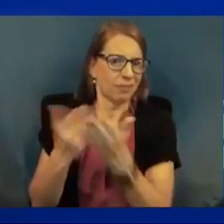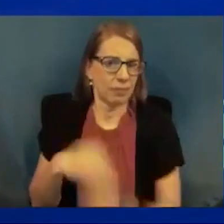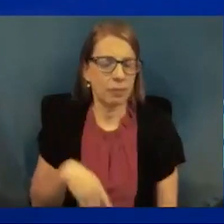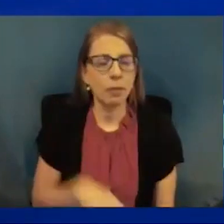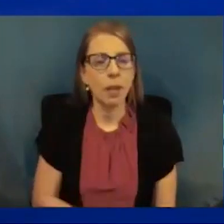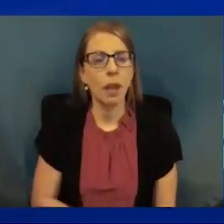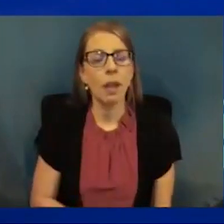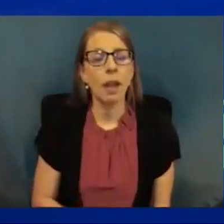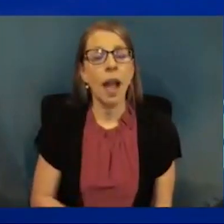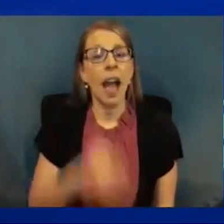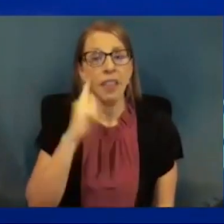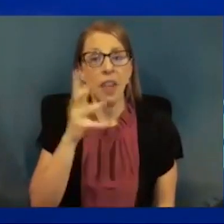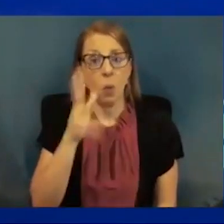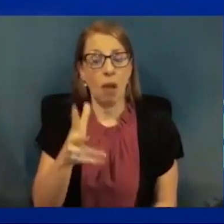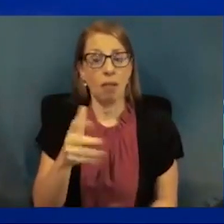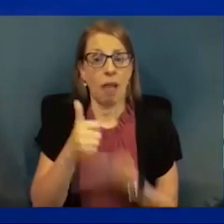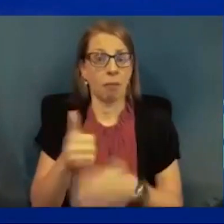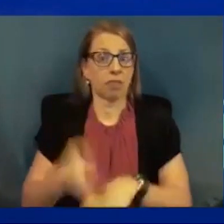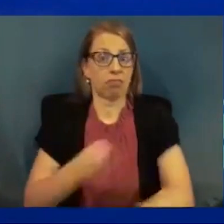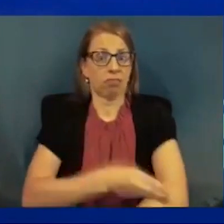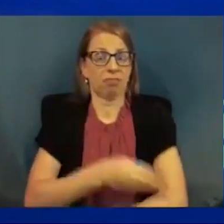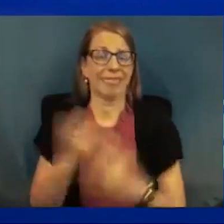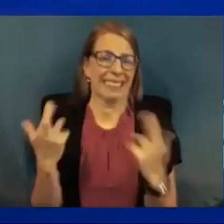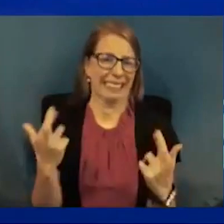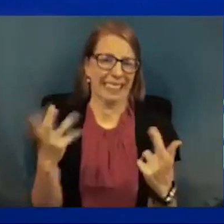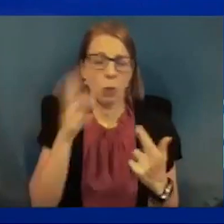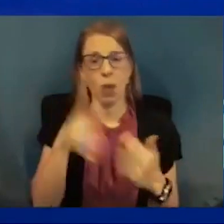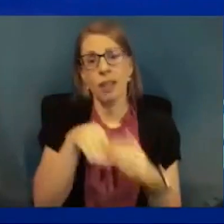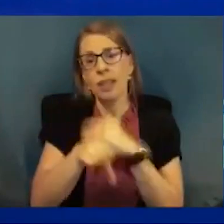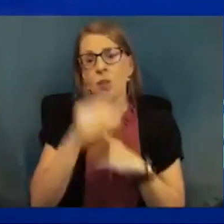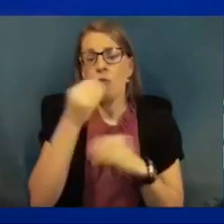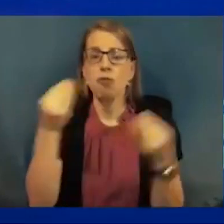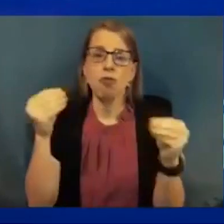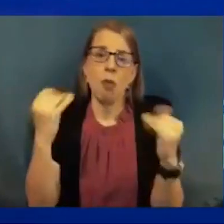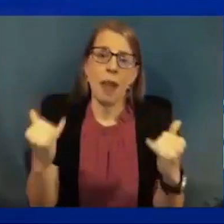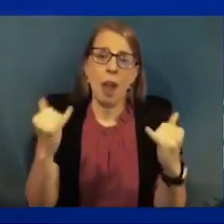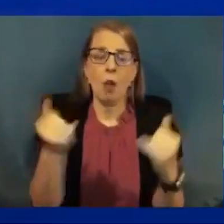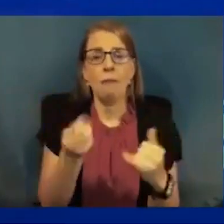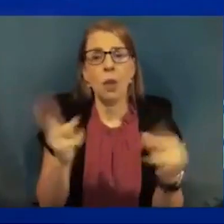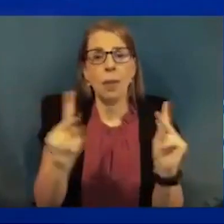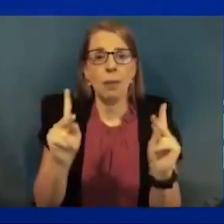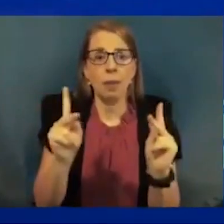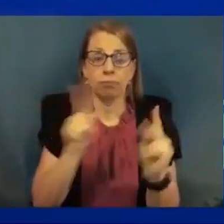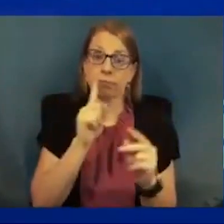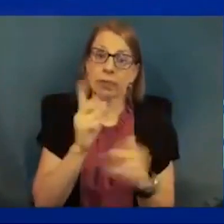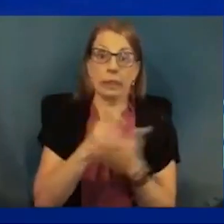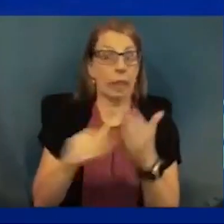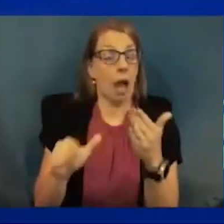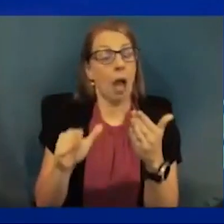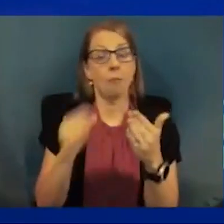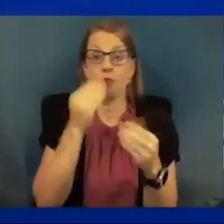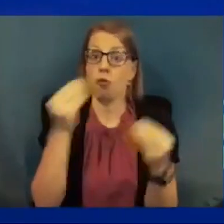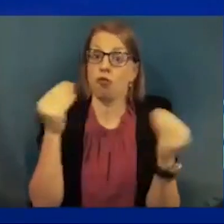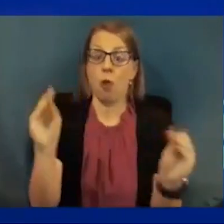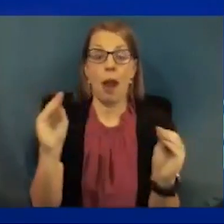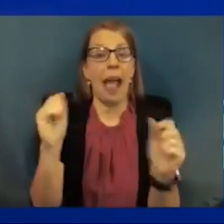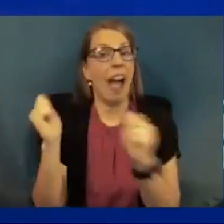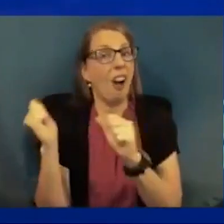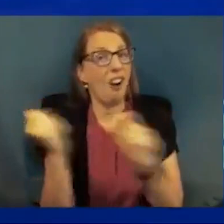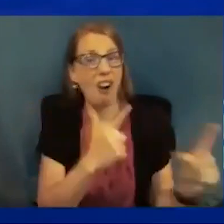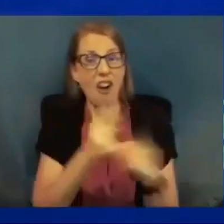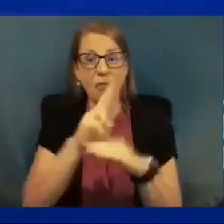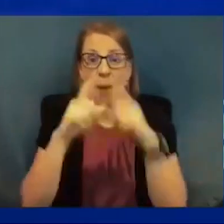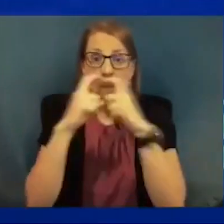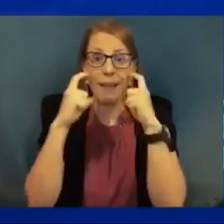I'm gonna cross my fingers. You go to the grocery store now and you see a few more people. Actually, some of the grocery stores, everybody's masked. I've been to places where everybody's got masks on again. I'm like, this